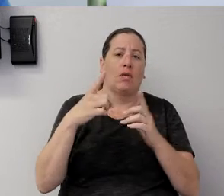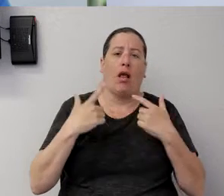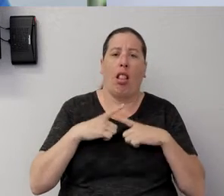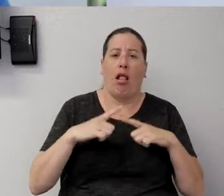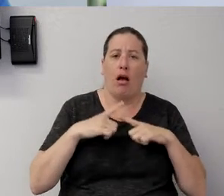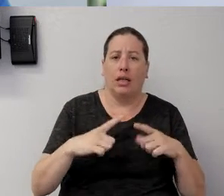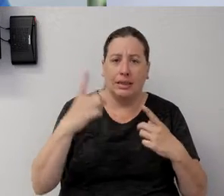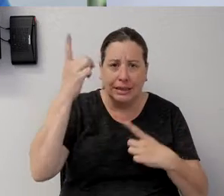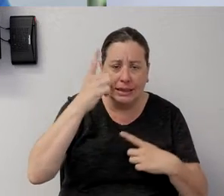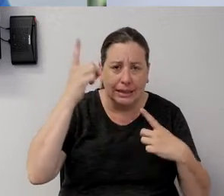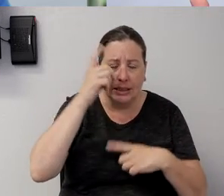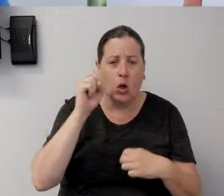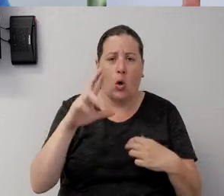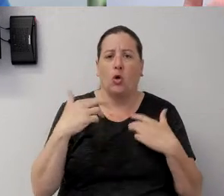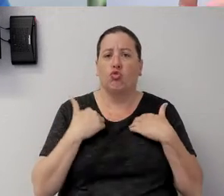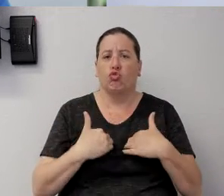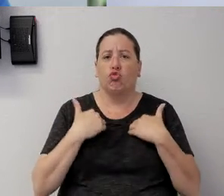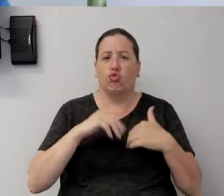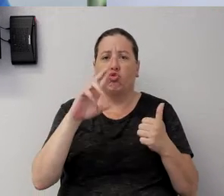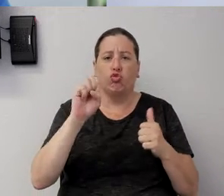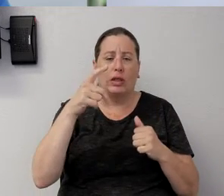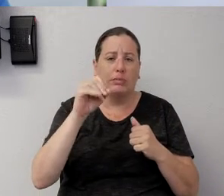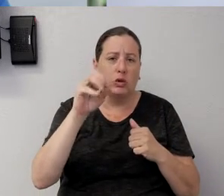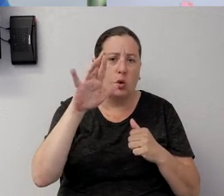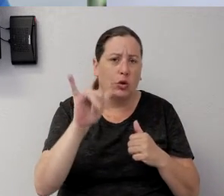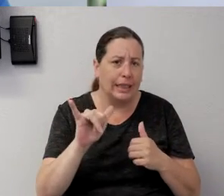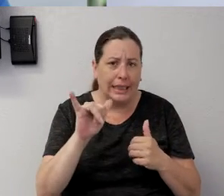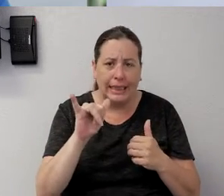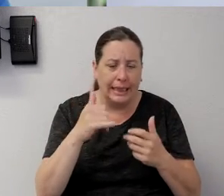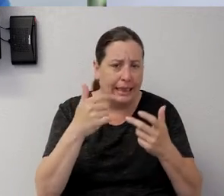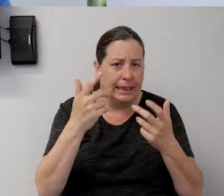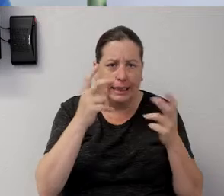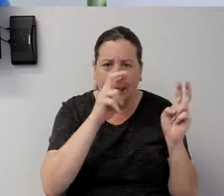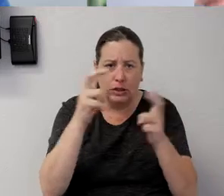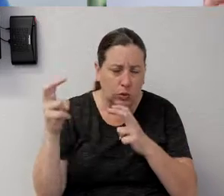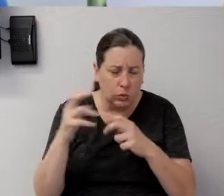conditions. And they successfully created this stem cell